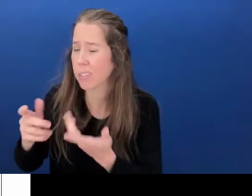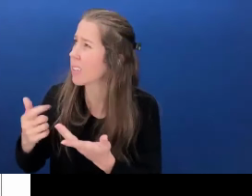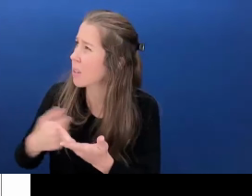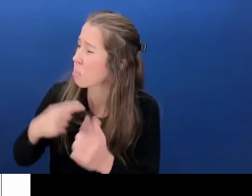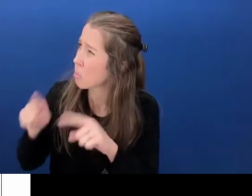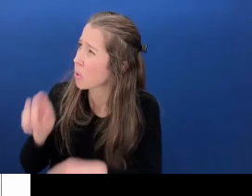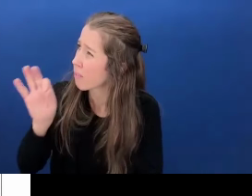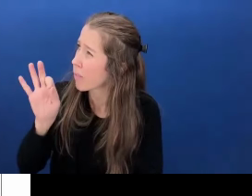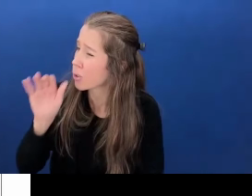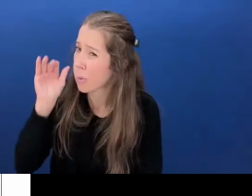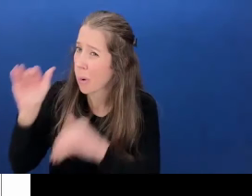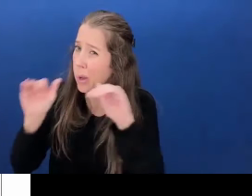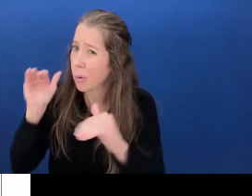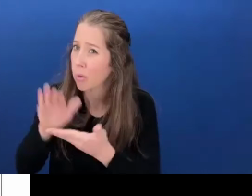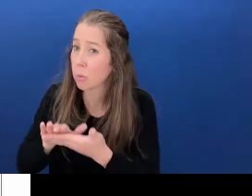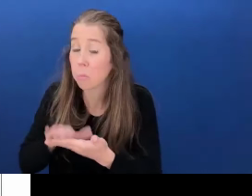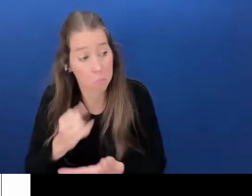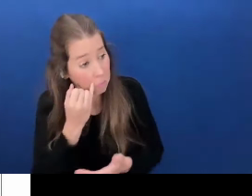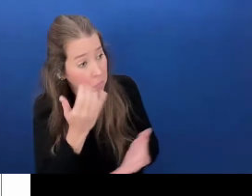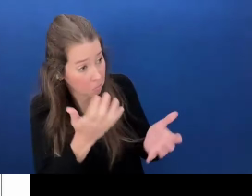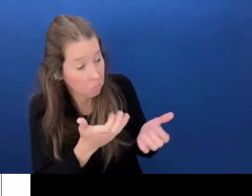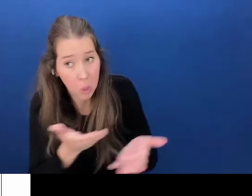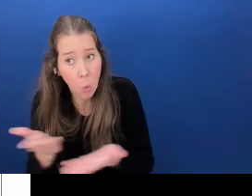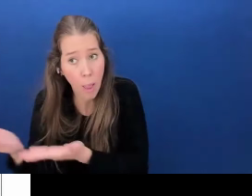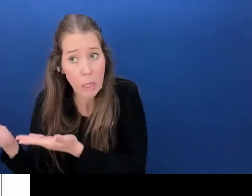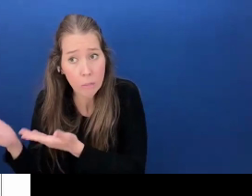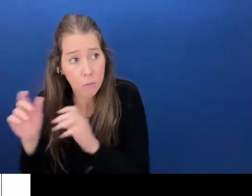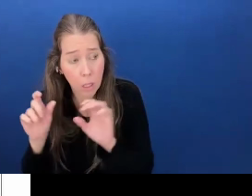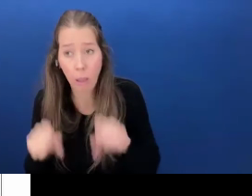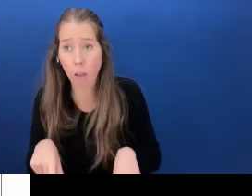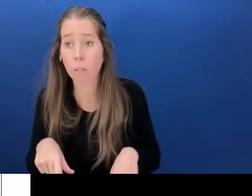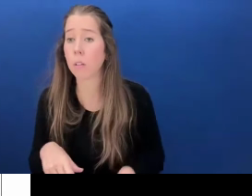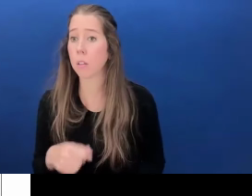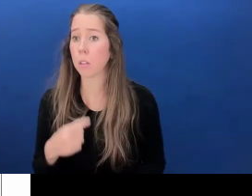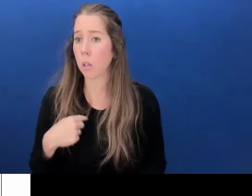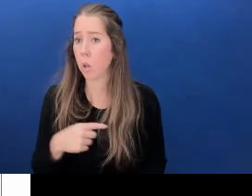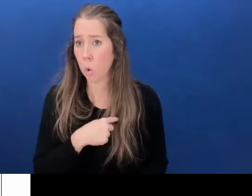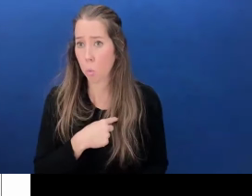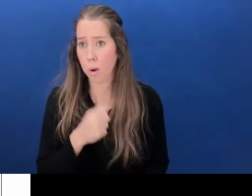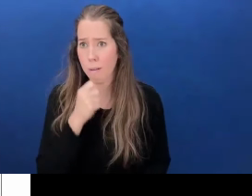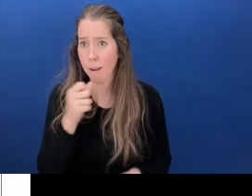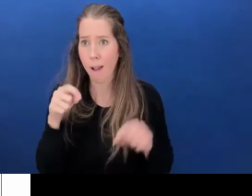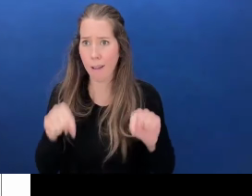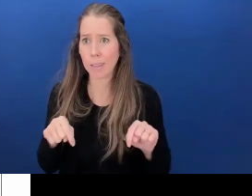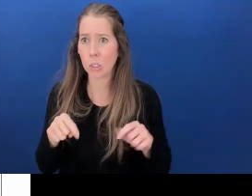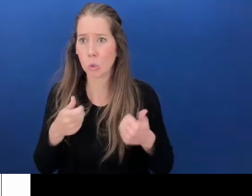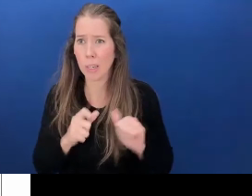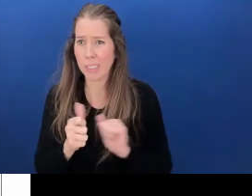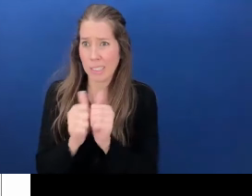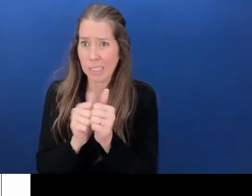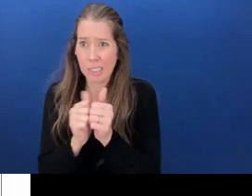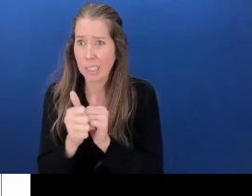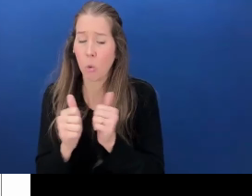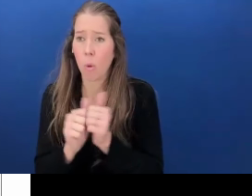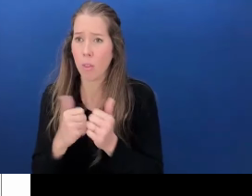Adult School? And we tell them, if you'd like to, go for it. You know, we're not in this business of like trying to compete with our adult